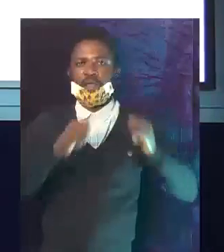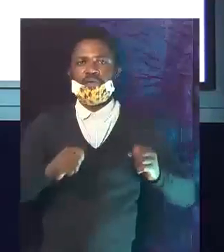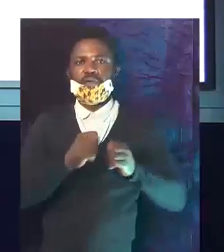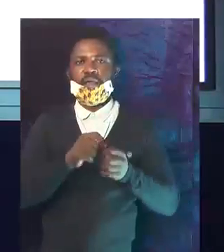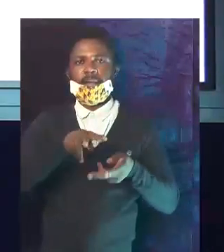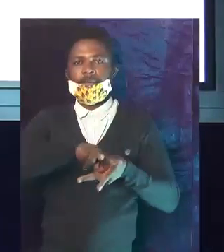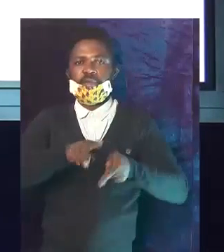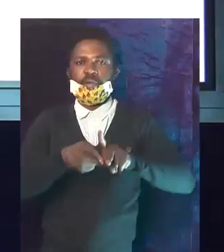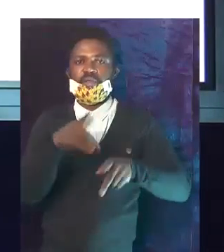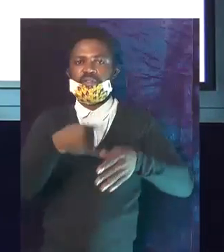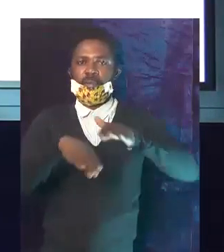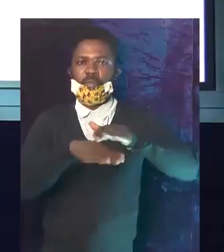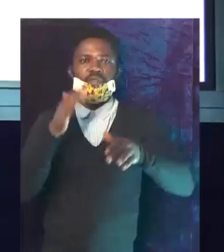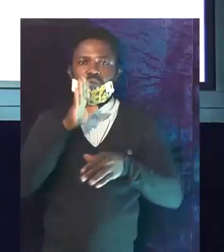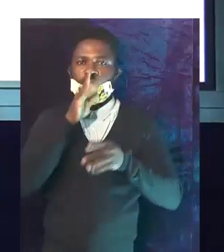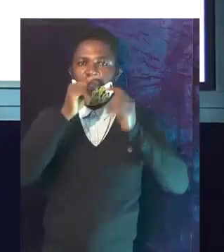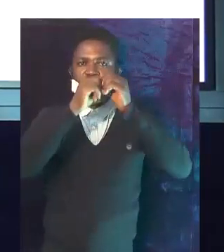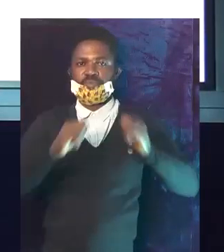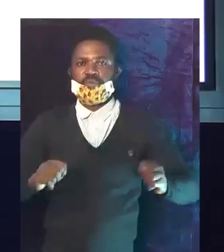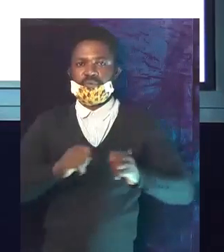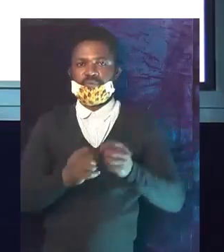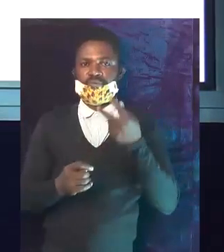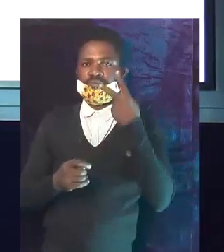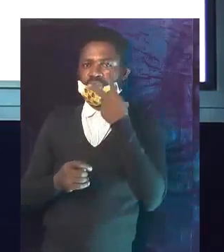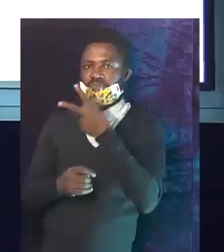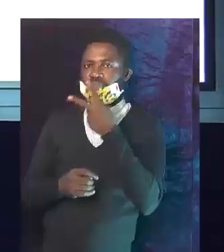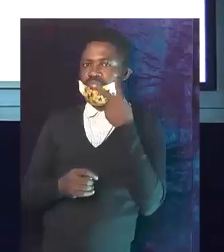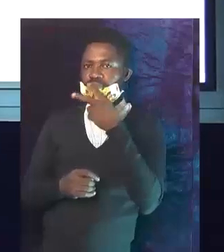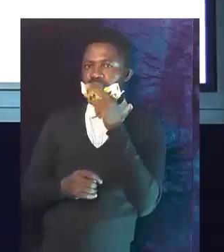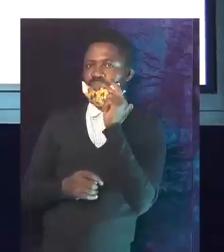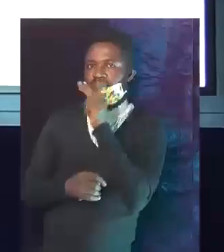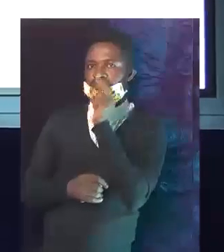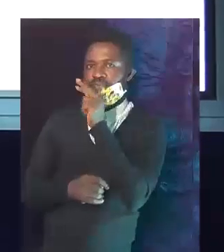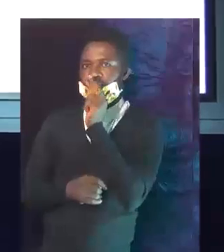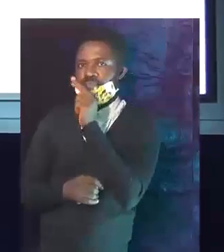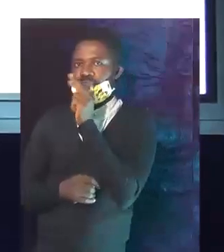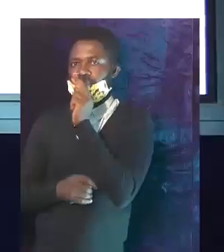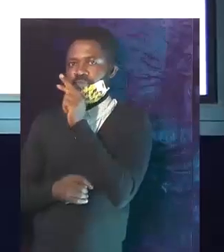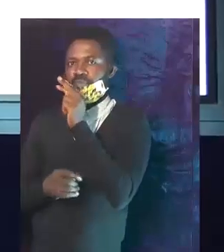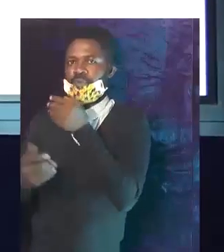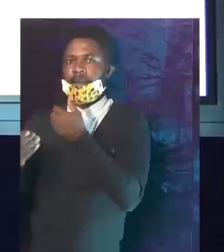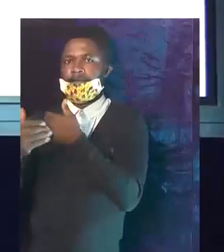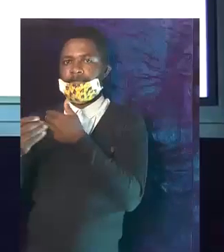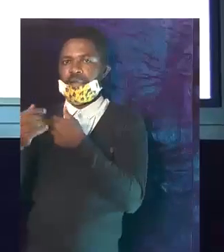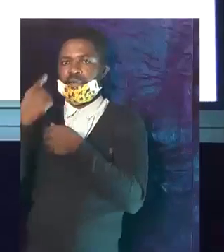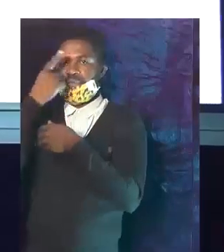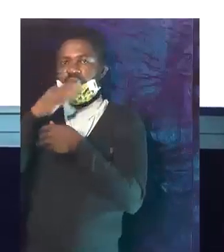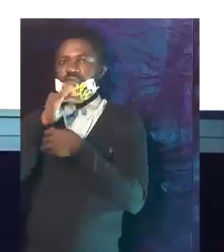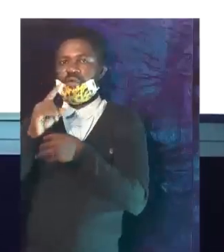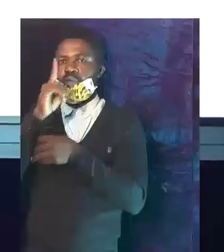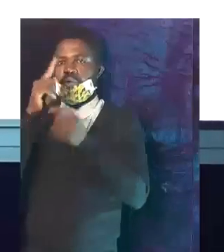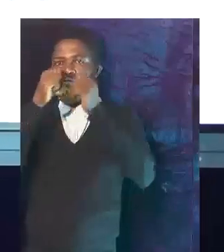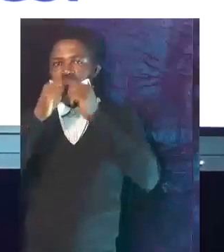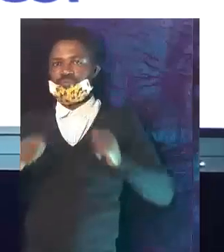Let's count them. Okay, I'm going to wait for this to come round. This is the back, the base. That's 1 triangular face, and then you